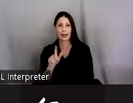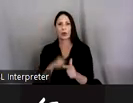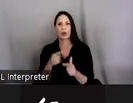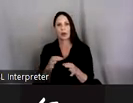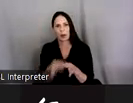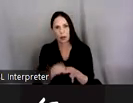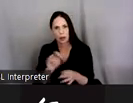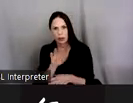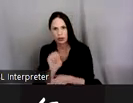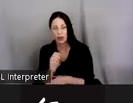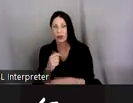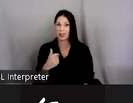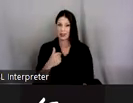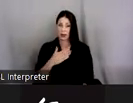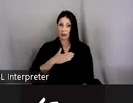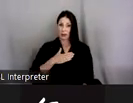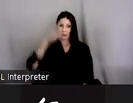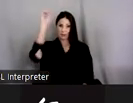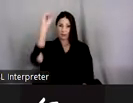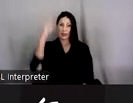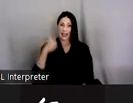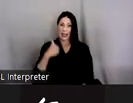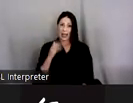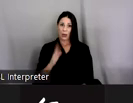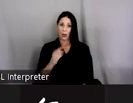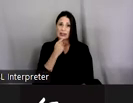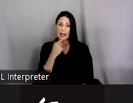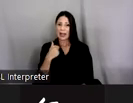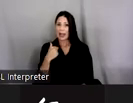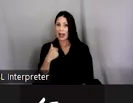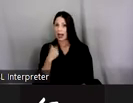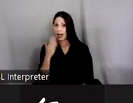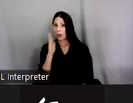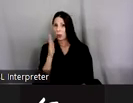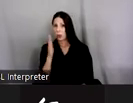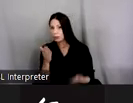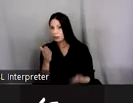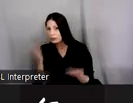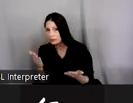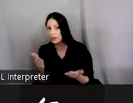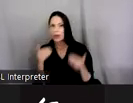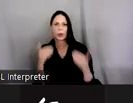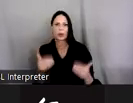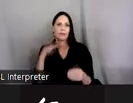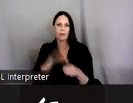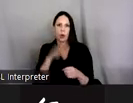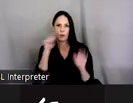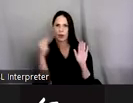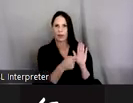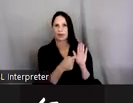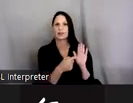I say I'm gonna just put in the motion that we go for vote for this on our